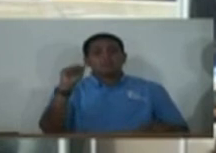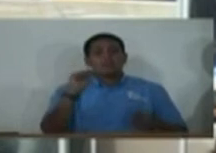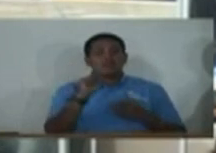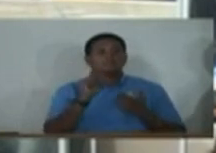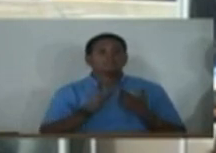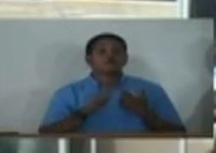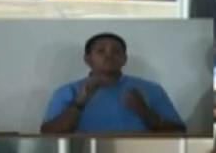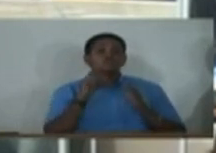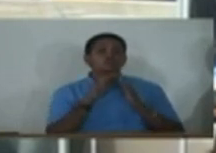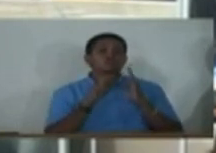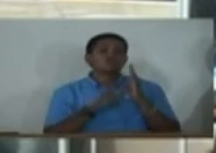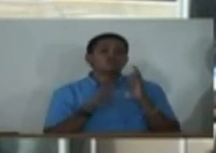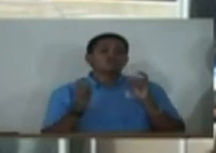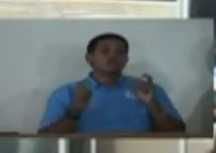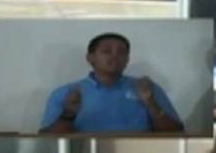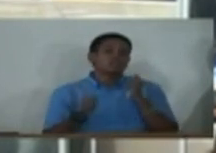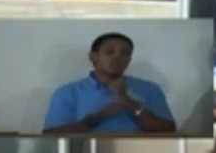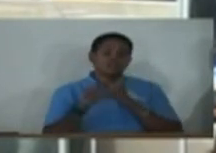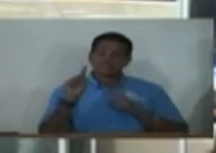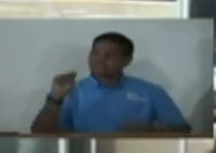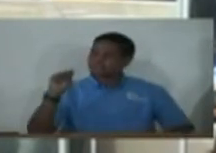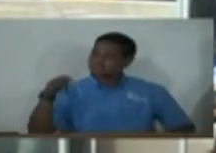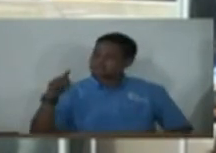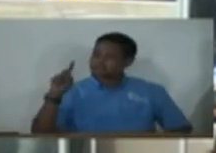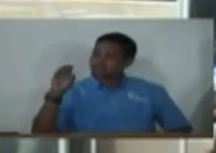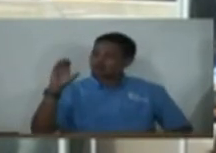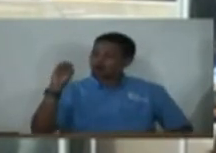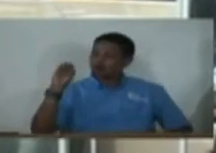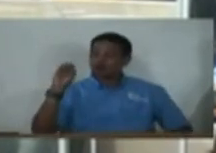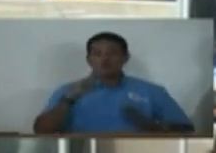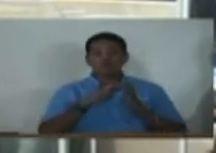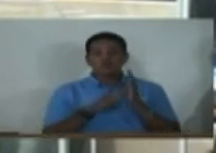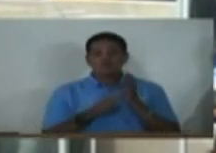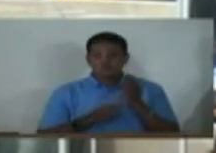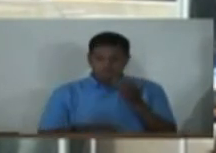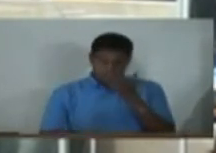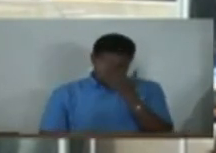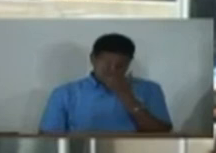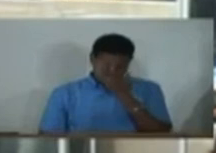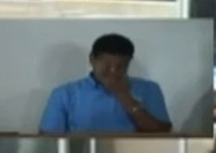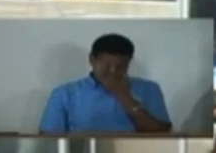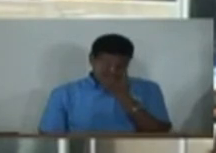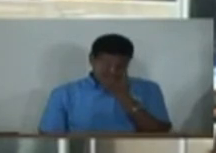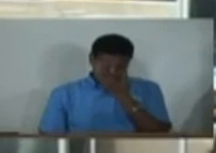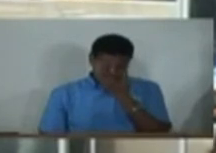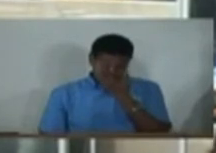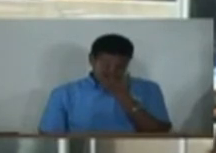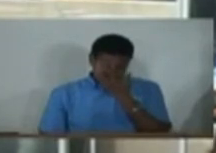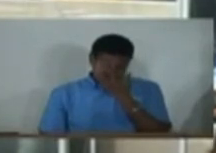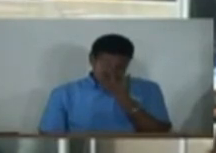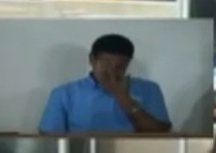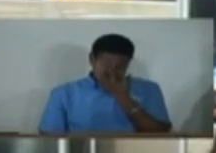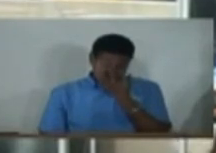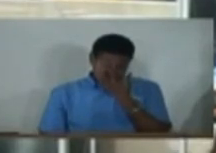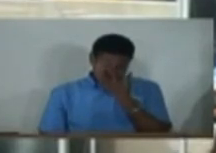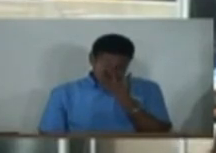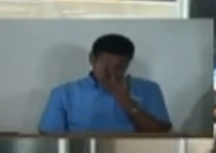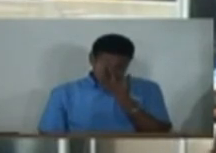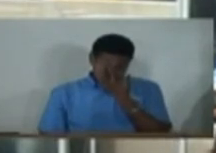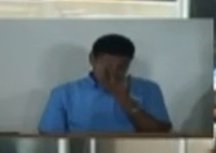regulations under the TPDCO protocols. One thing you can say about this government: